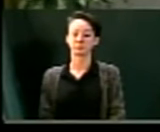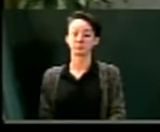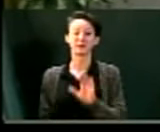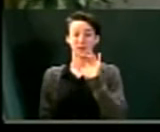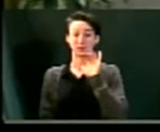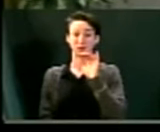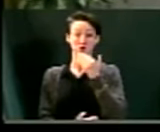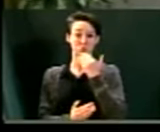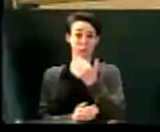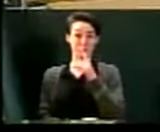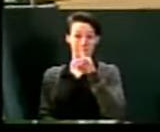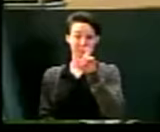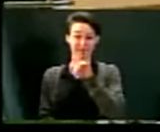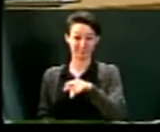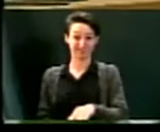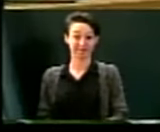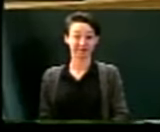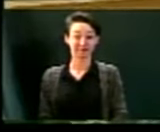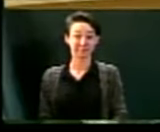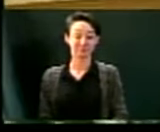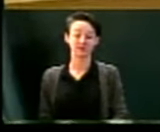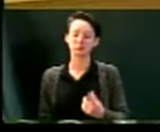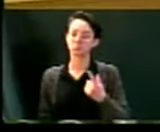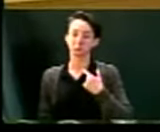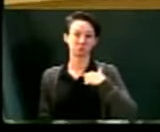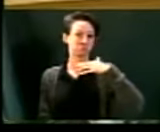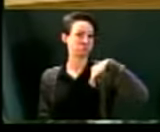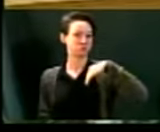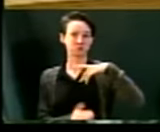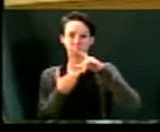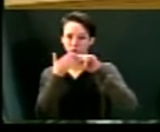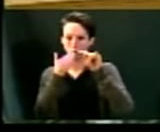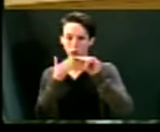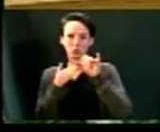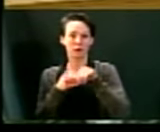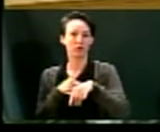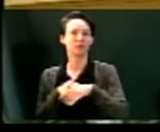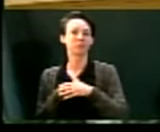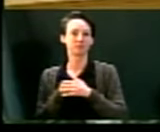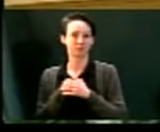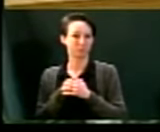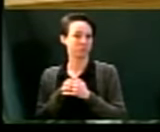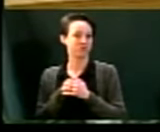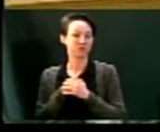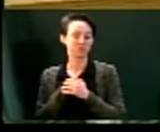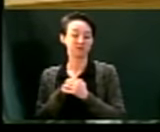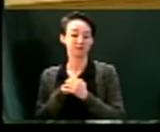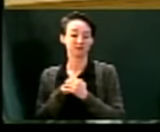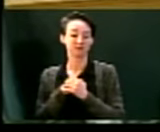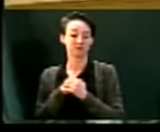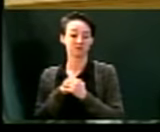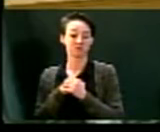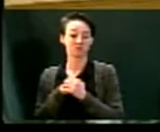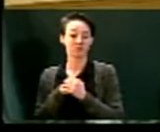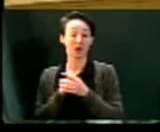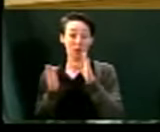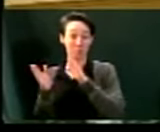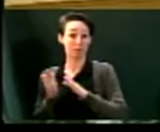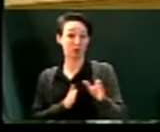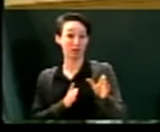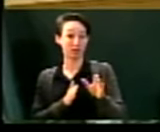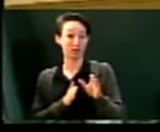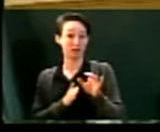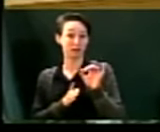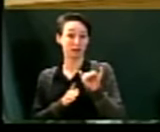That's a good question, Mr. McMillan. I mean I've not researched that. I mean, you know, this is but a plan